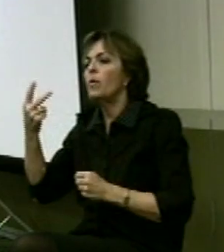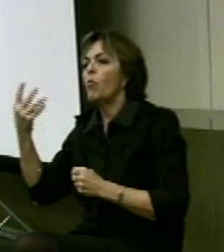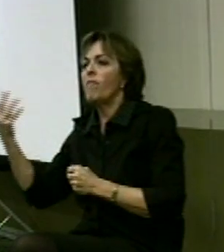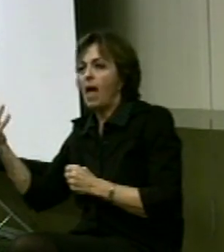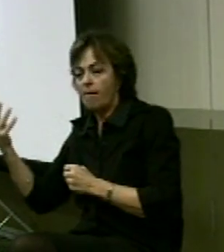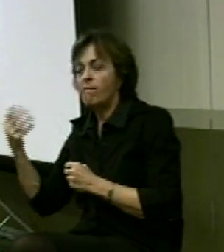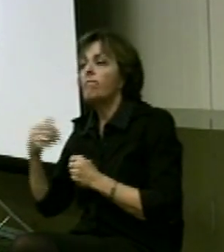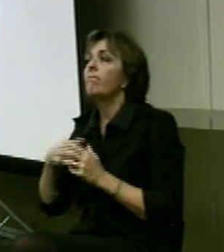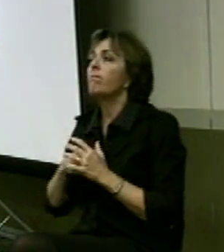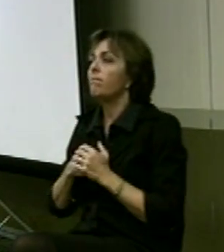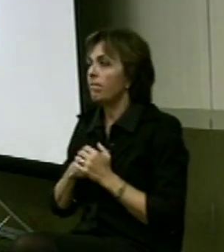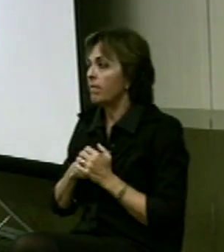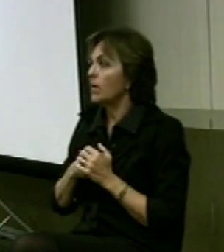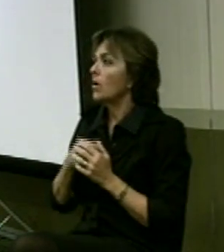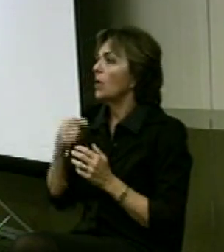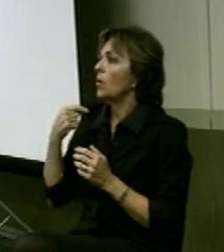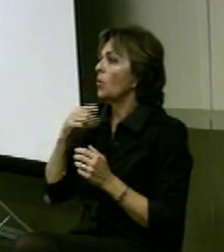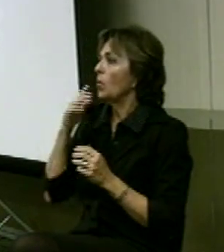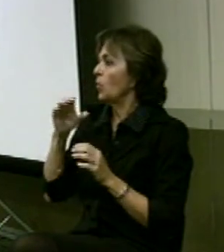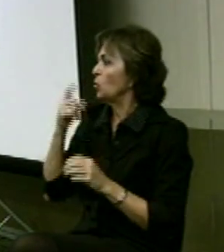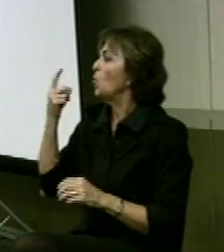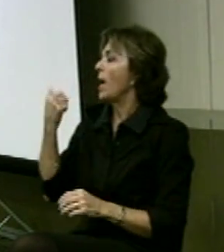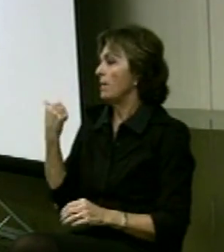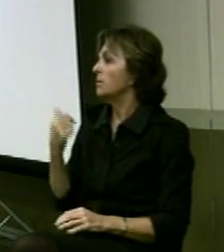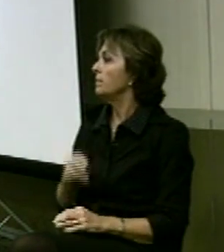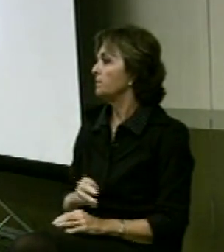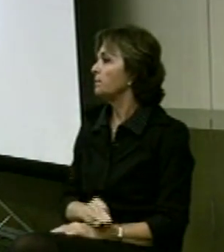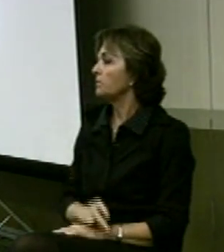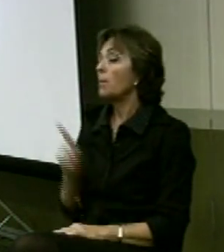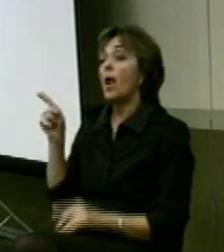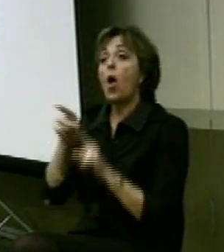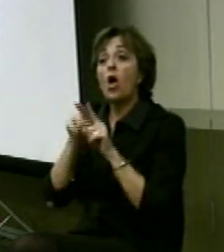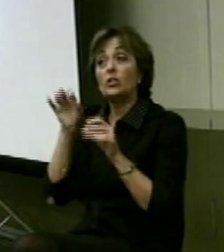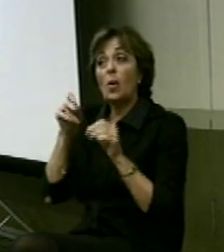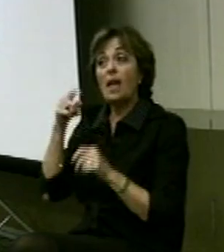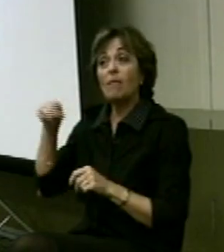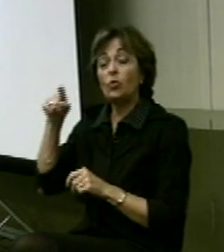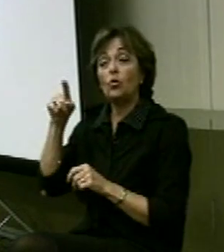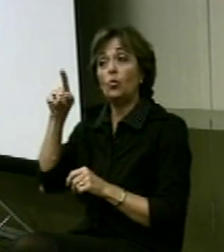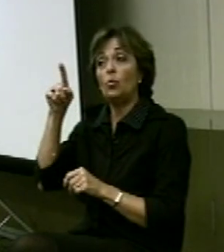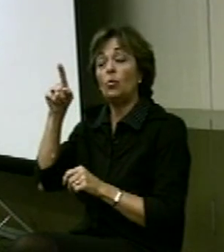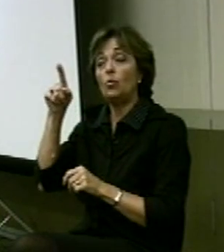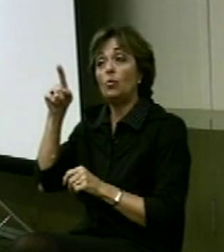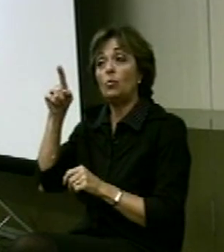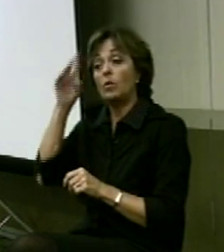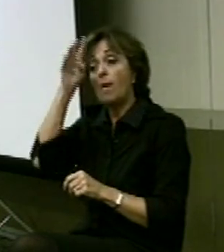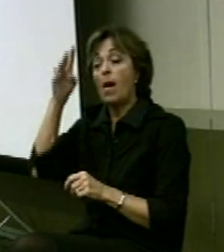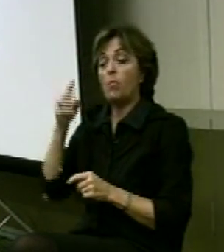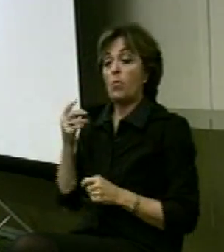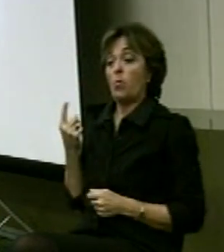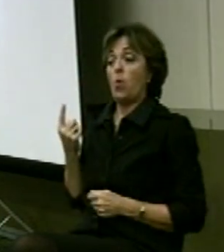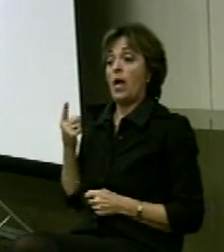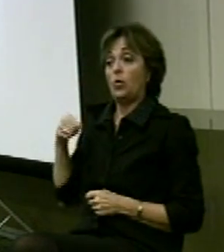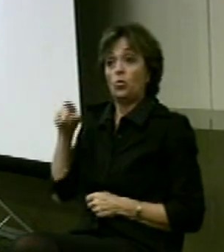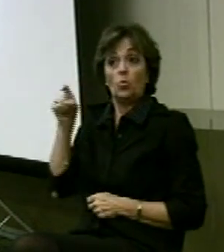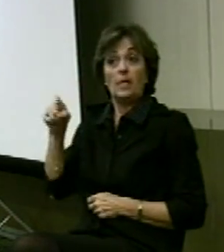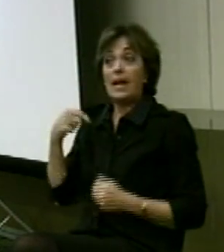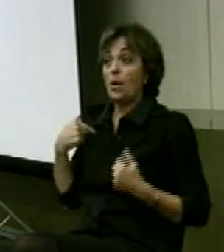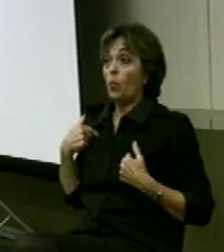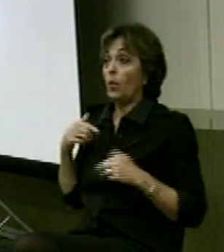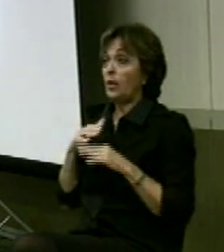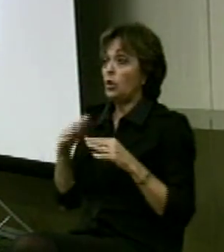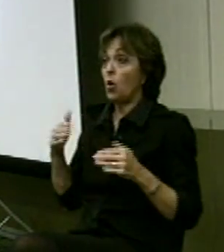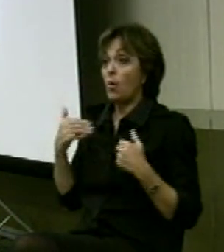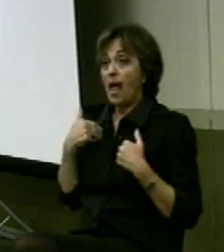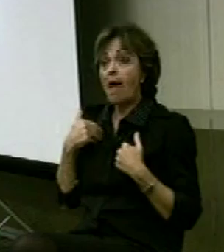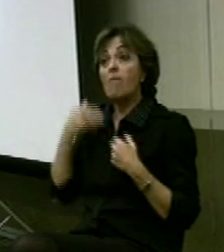to 5. And then it will give you, it'll automatically, we're actually going to do one of these soon. Yeah, and also if you guys come up with one that you need